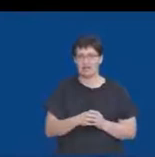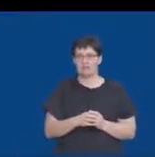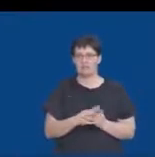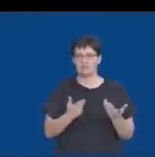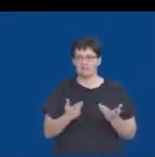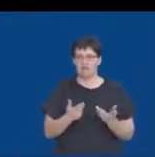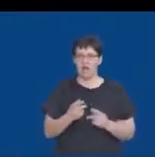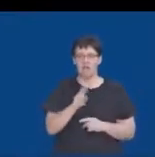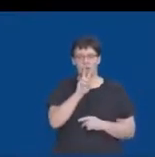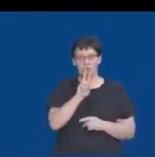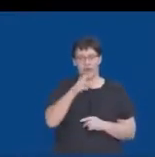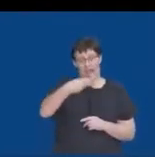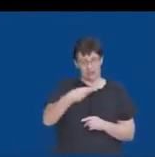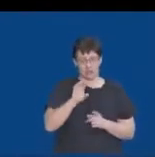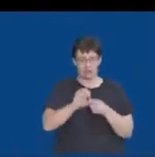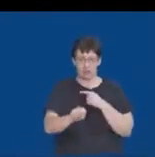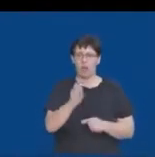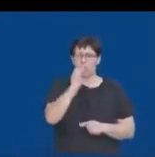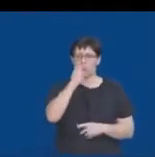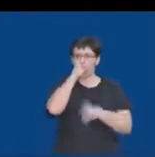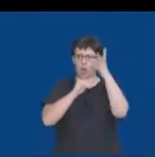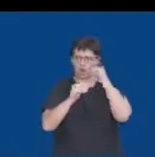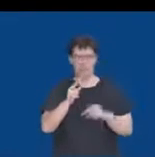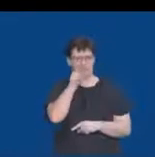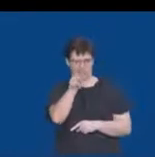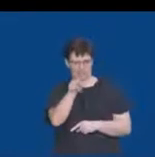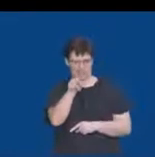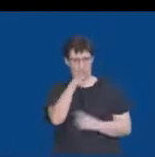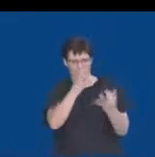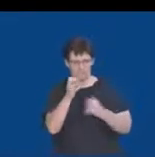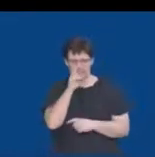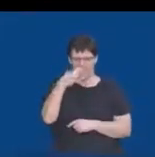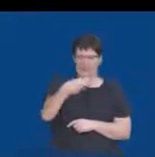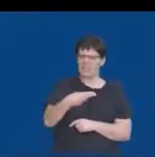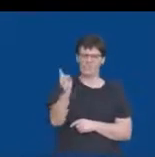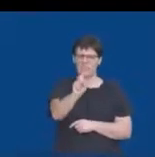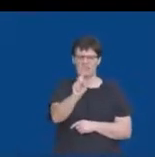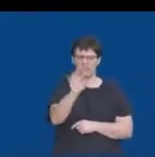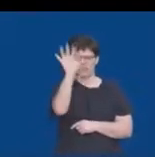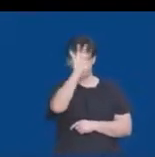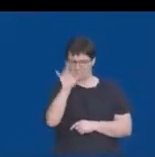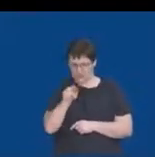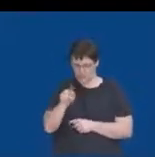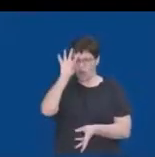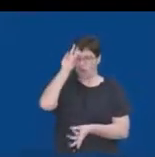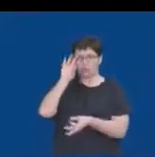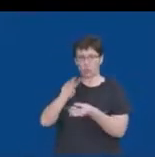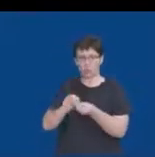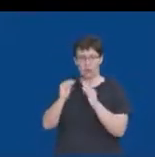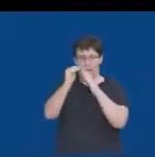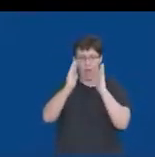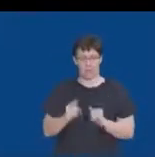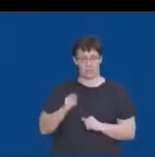There are 2 learners provide the following calculation. So let's go back and see what H was. So H is the total